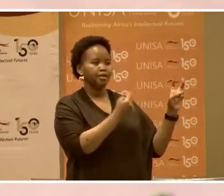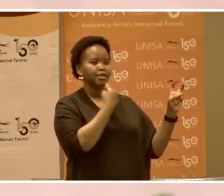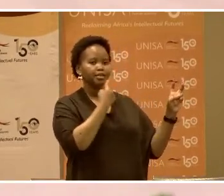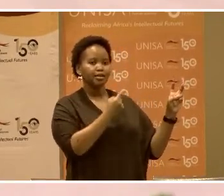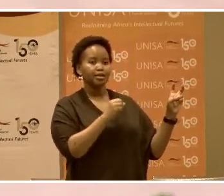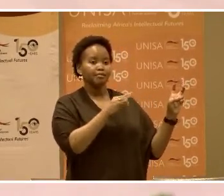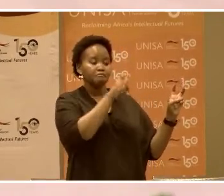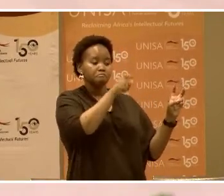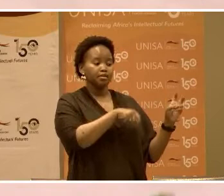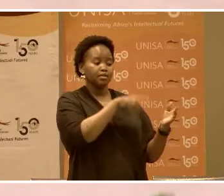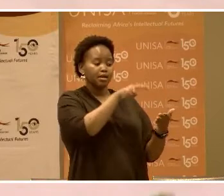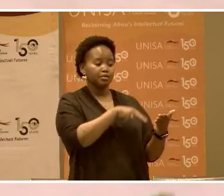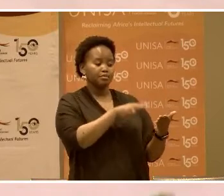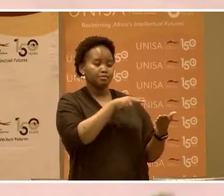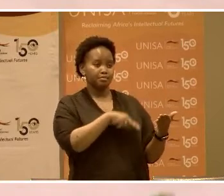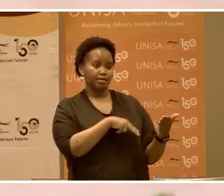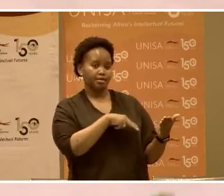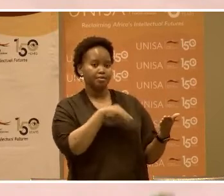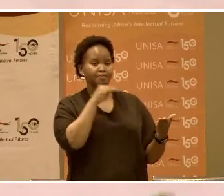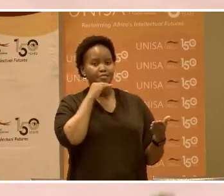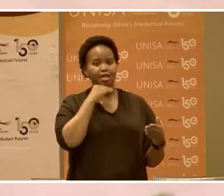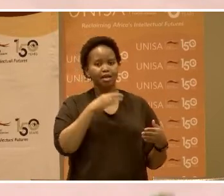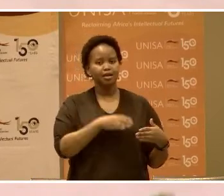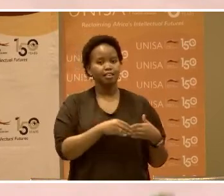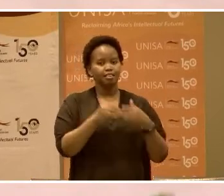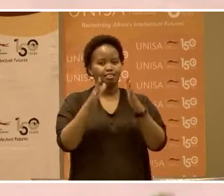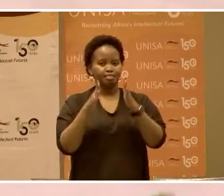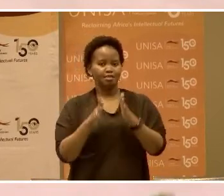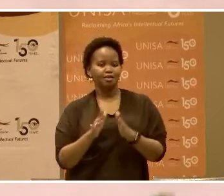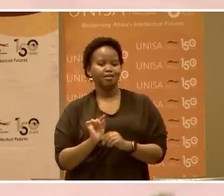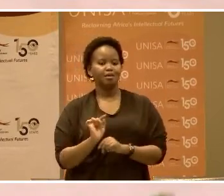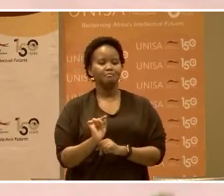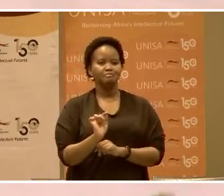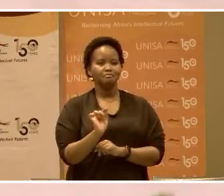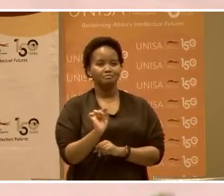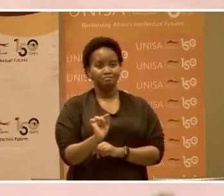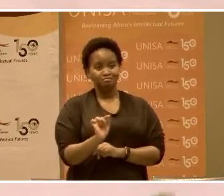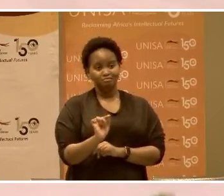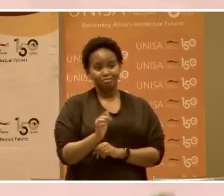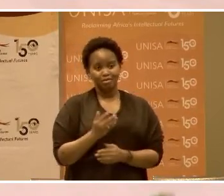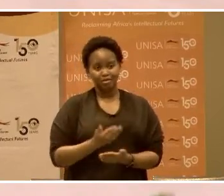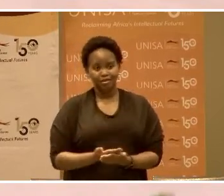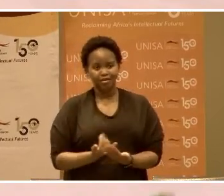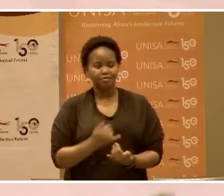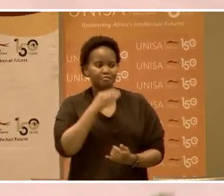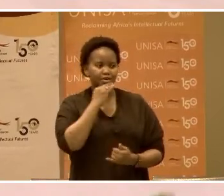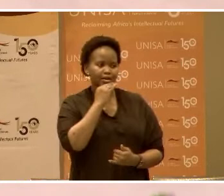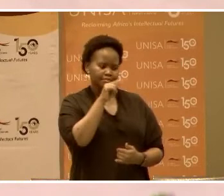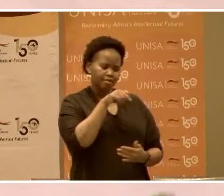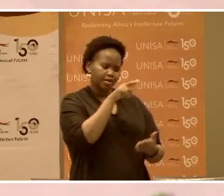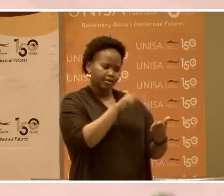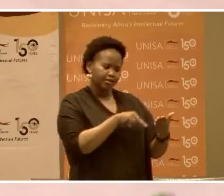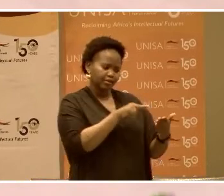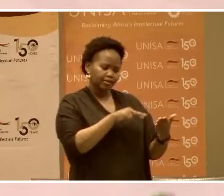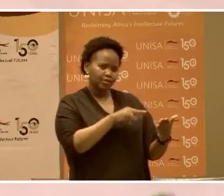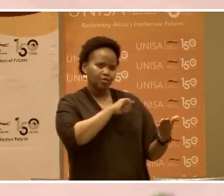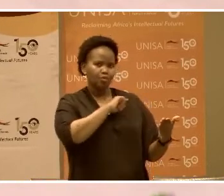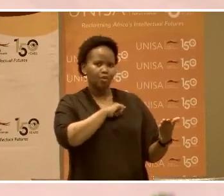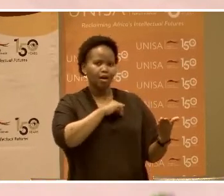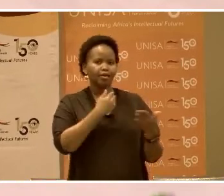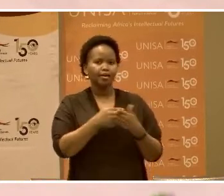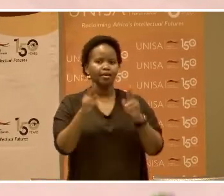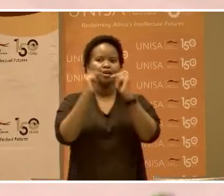think we really need to make means to make sure that we are creating a reading